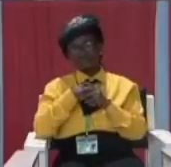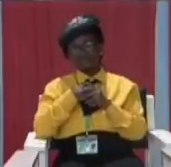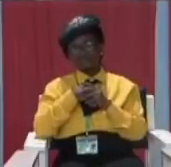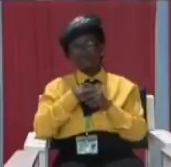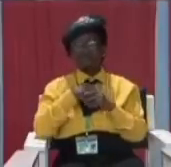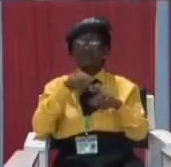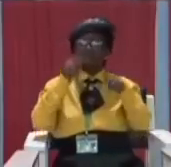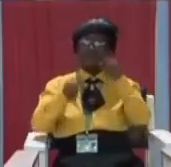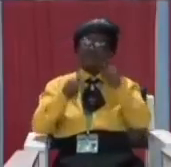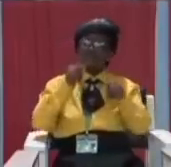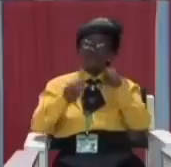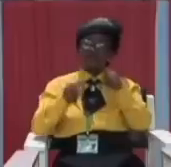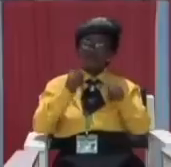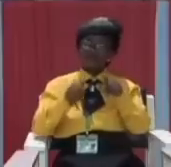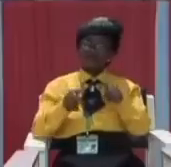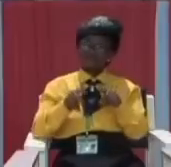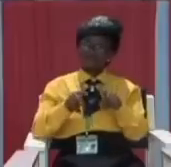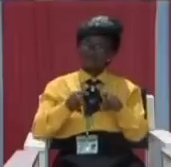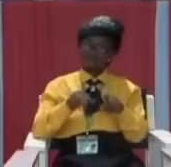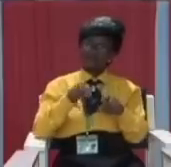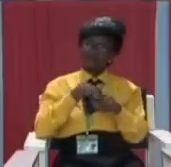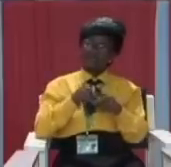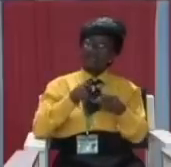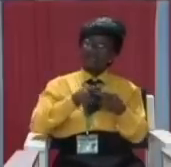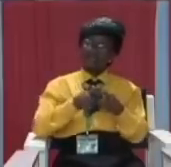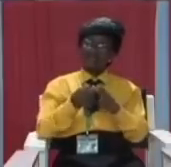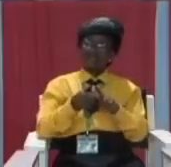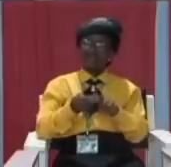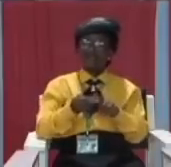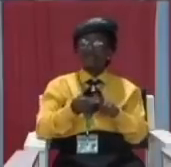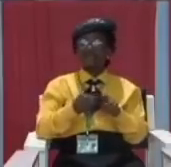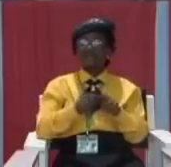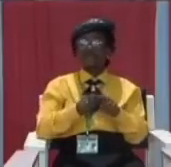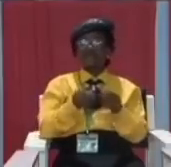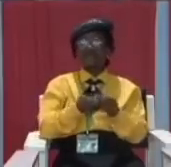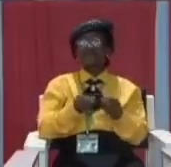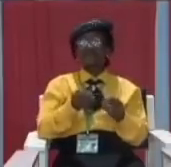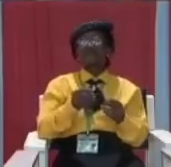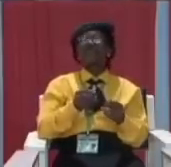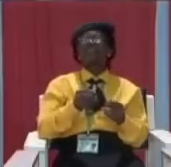Brethren, in Revelation chapter 3, verse 20,